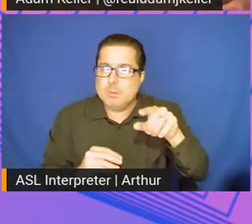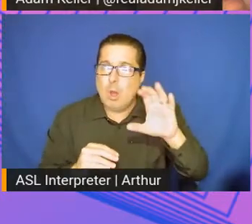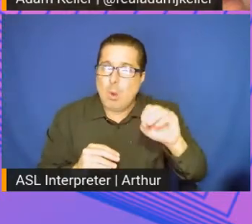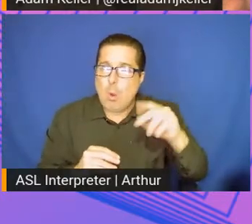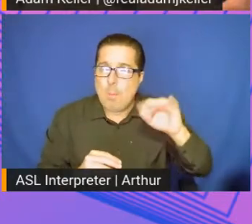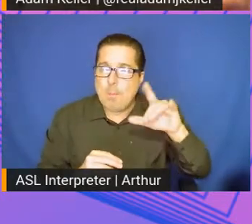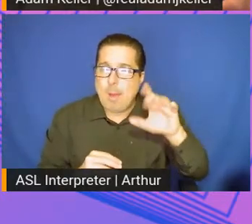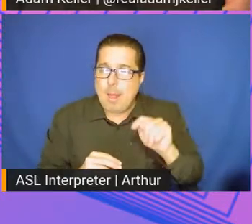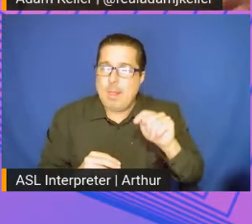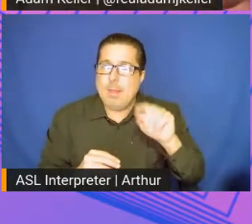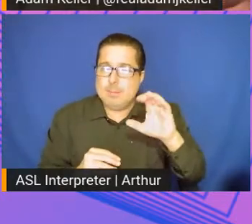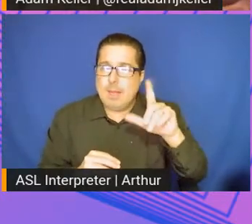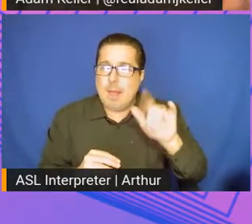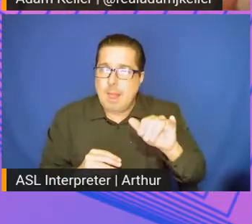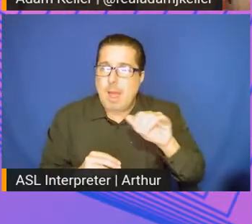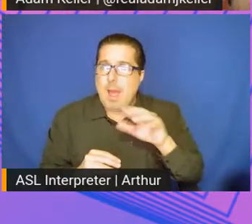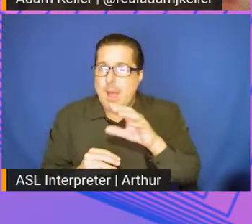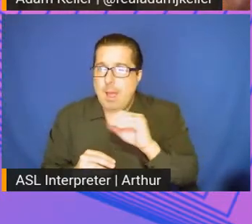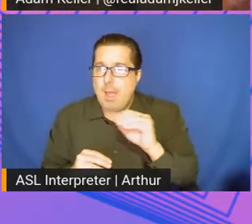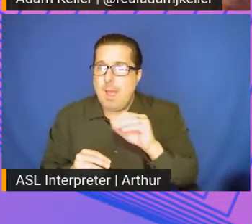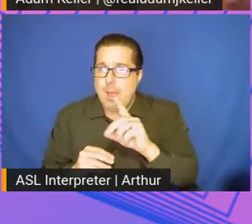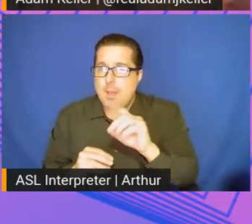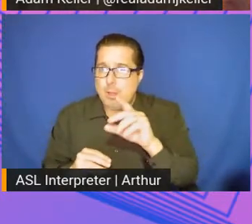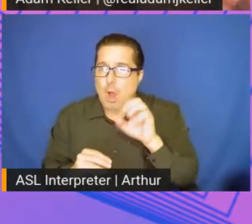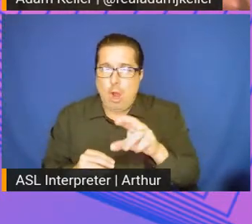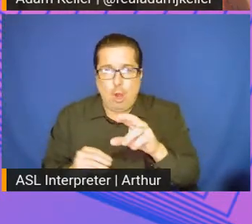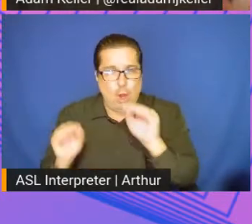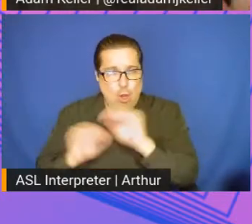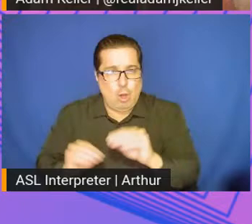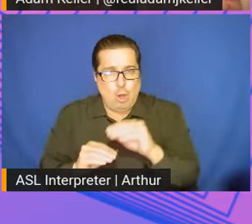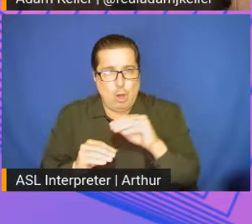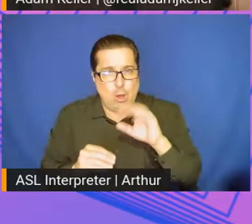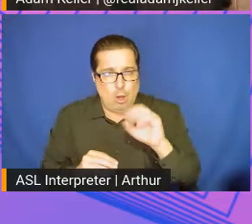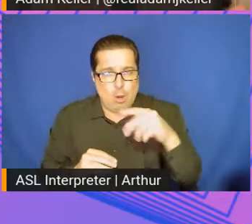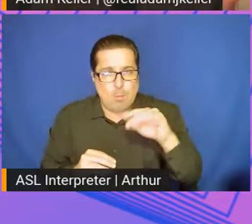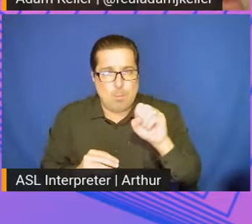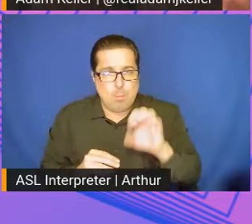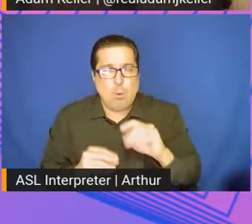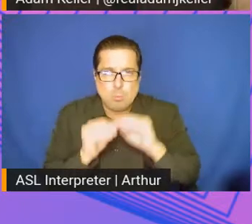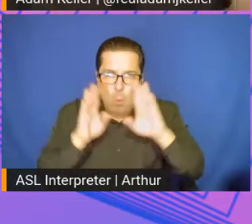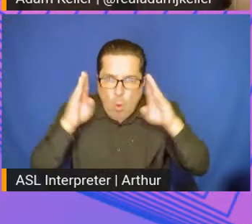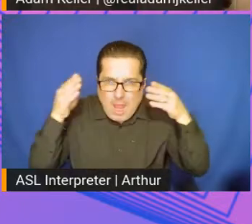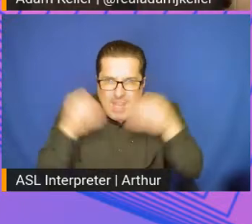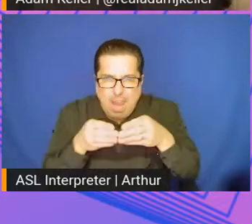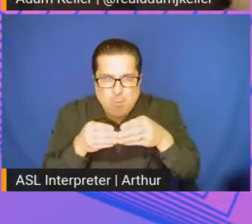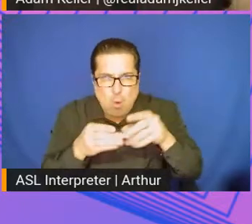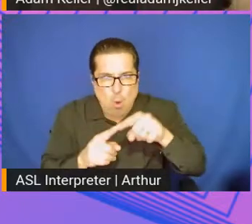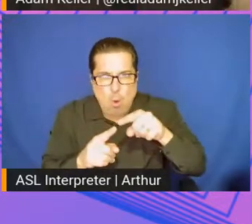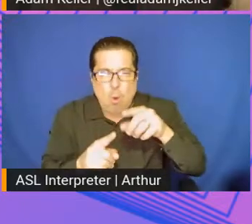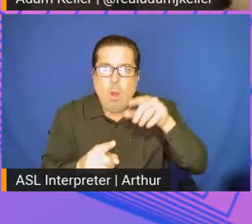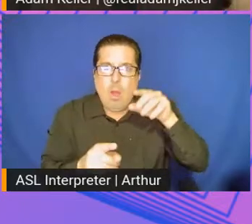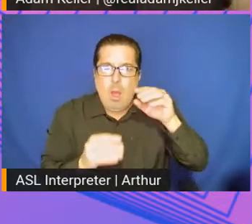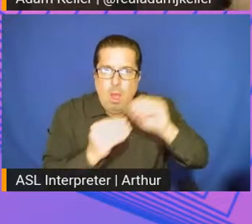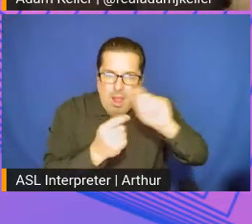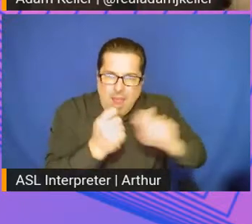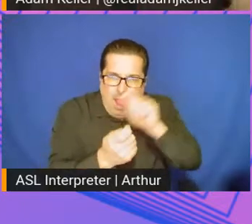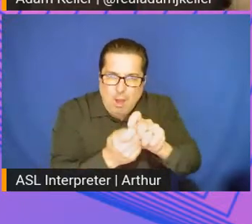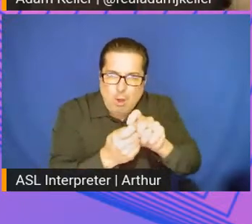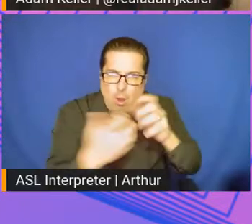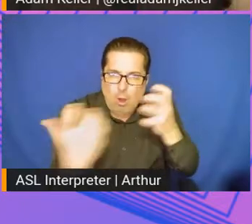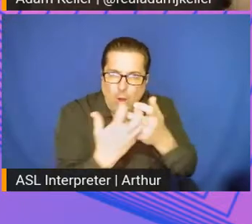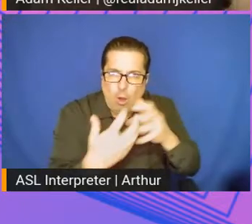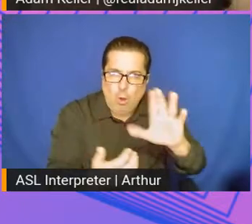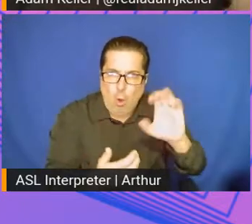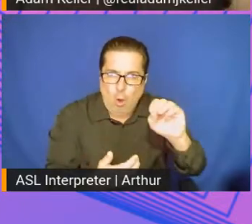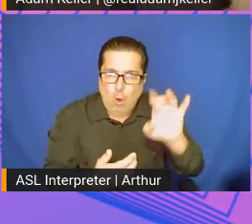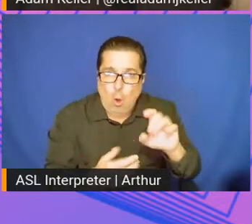are very narrow in focus because they will deploy your containers or your application code to either